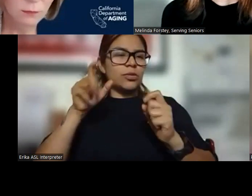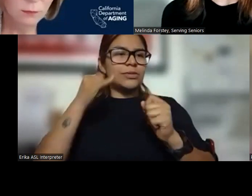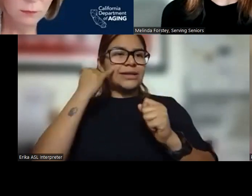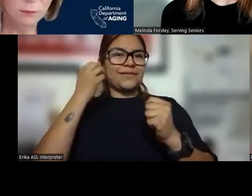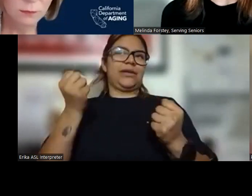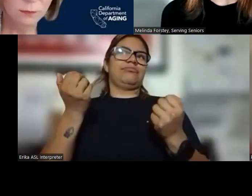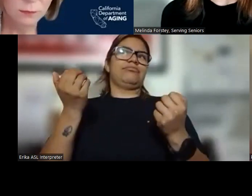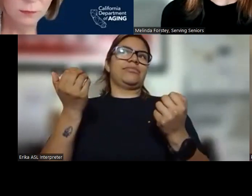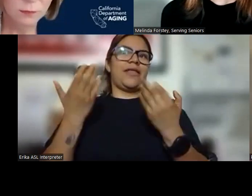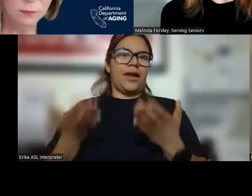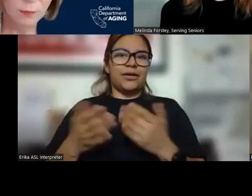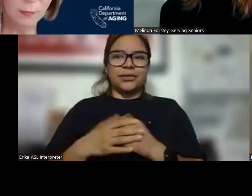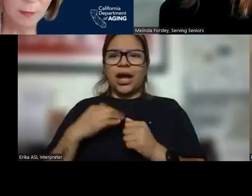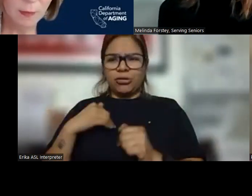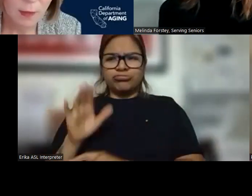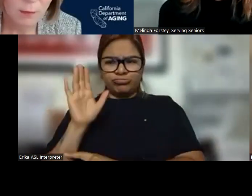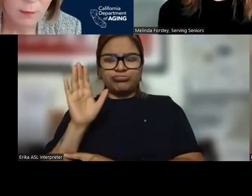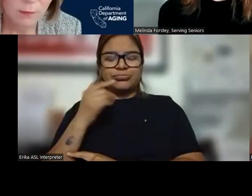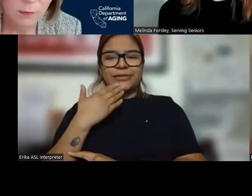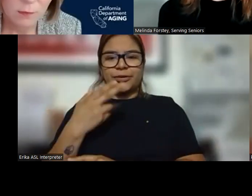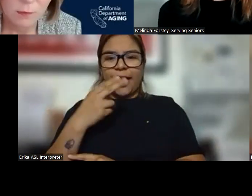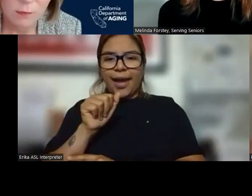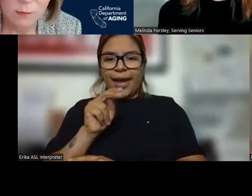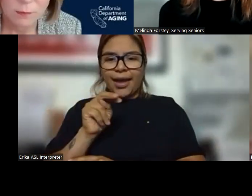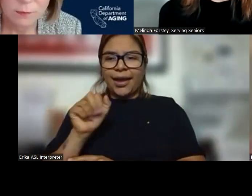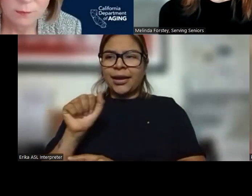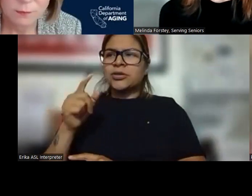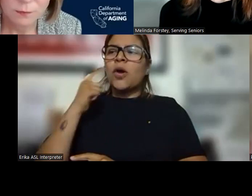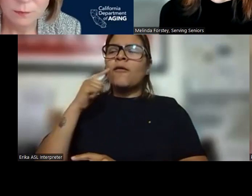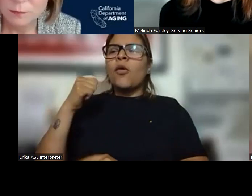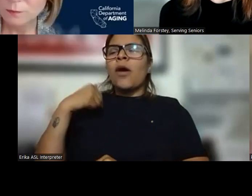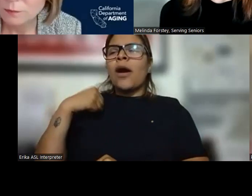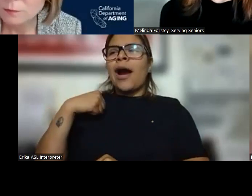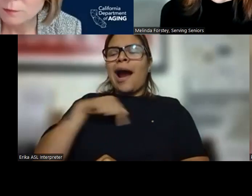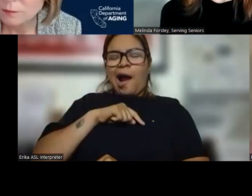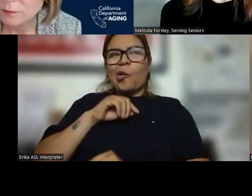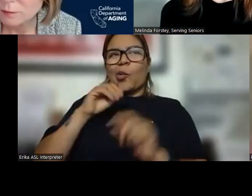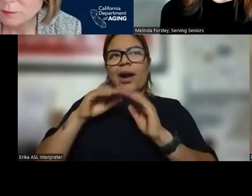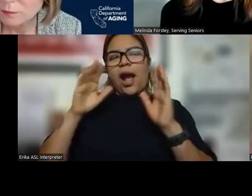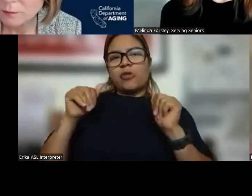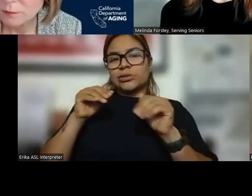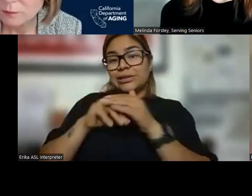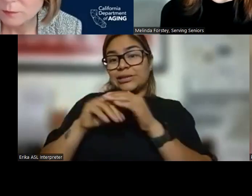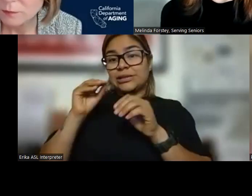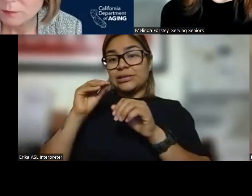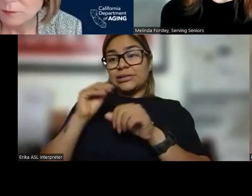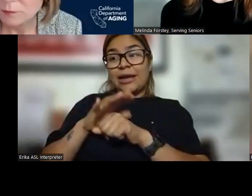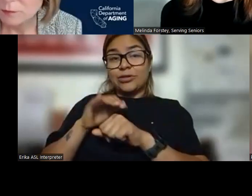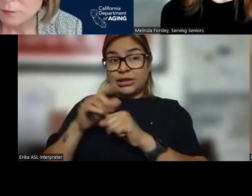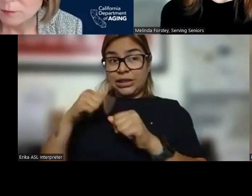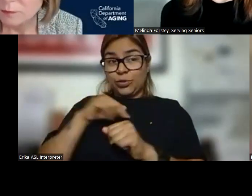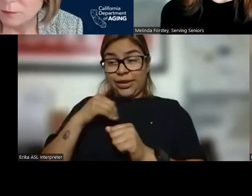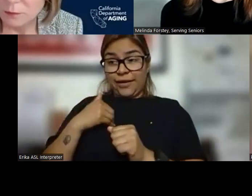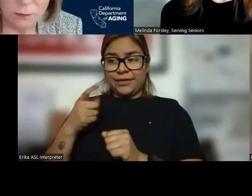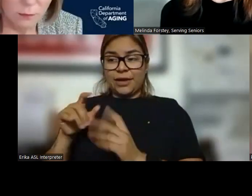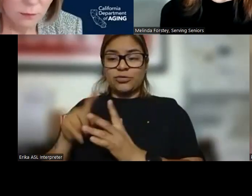I'm happy to start. So our housing counseling program was the very first program that we started here, even